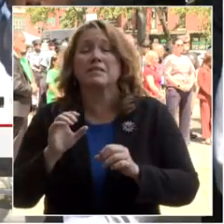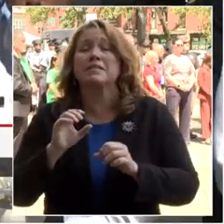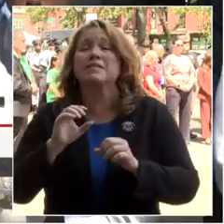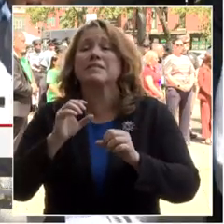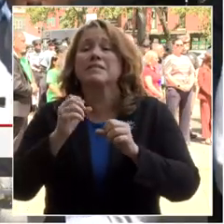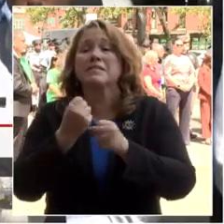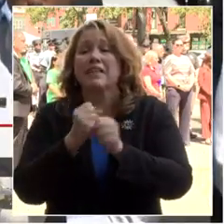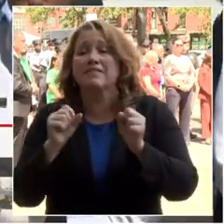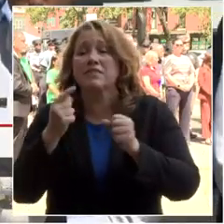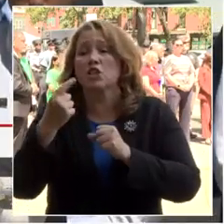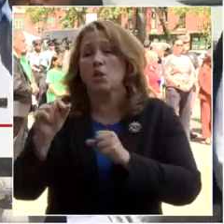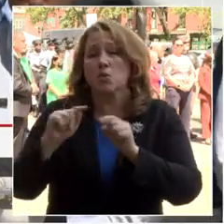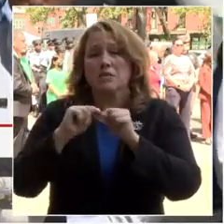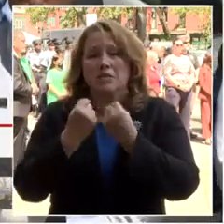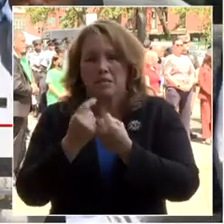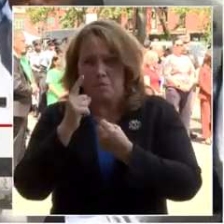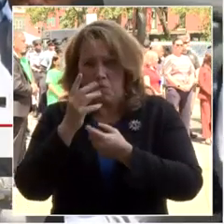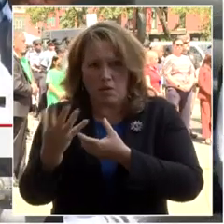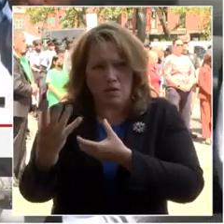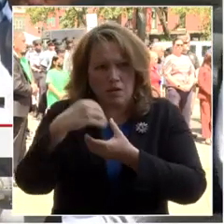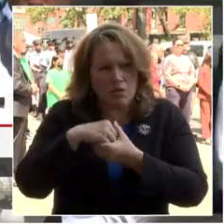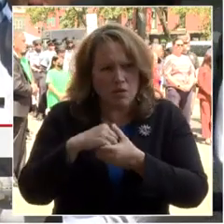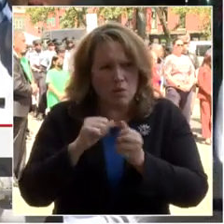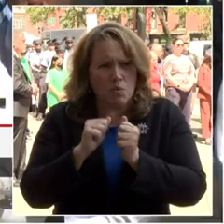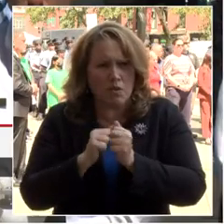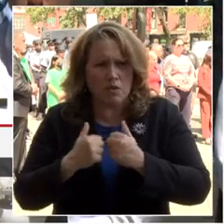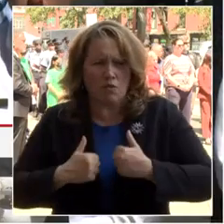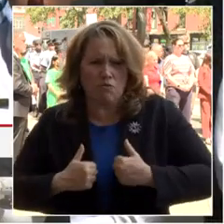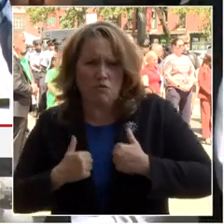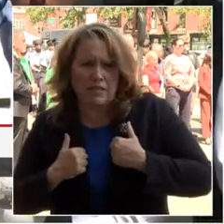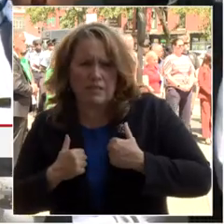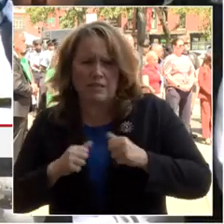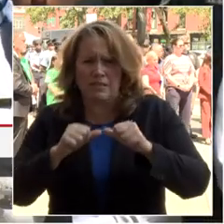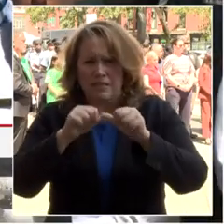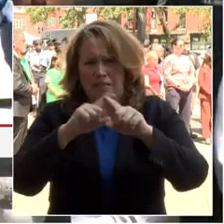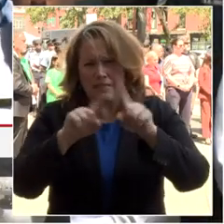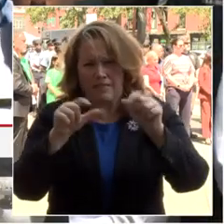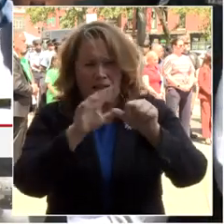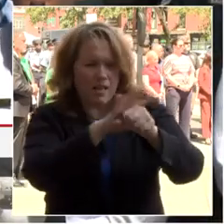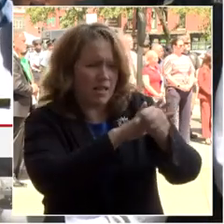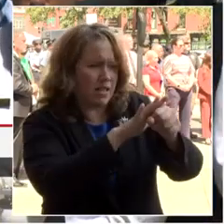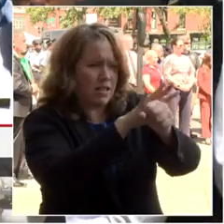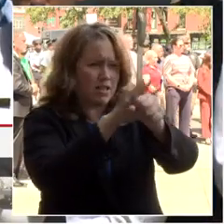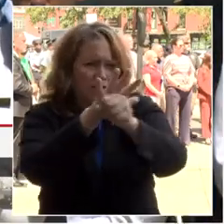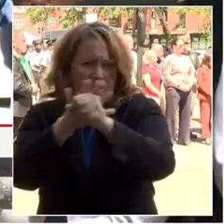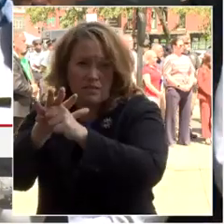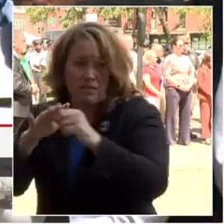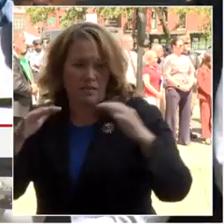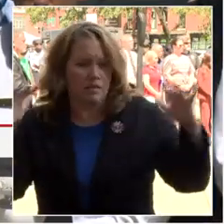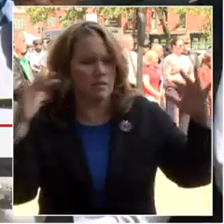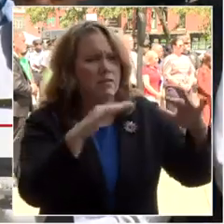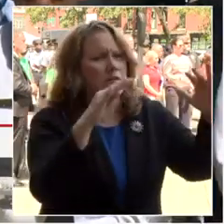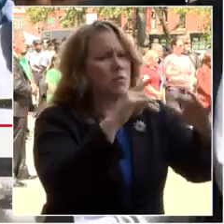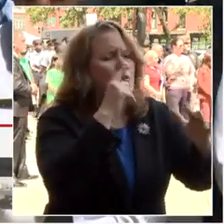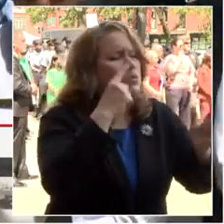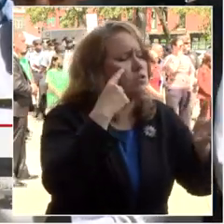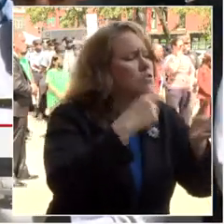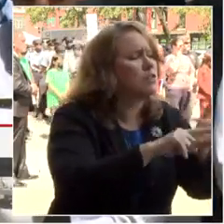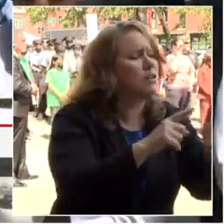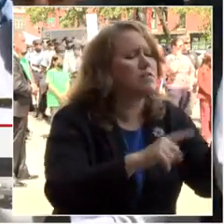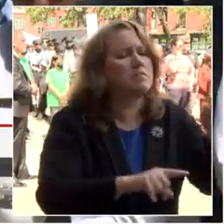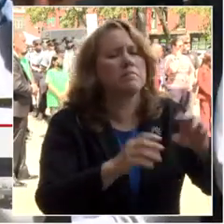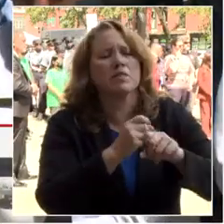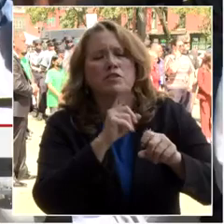engaging residents in areas where we expect larger gatherings to happen. The GO teams are made up